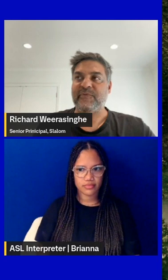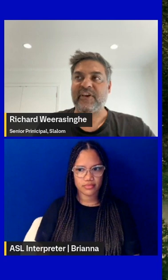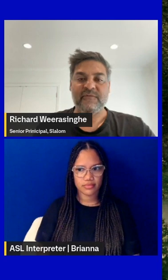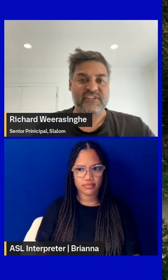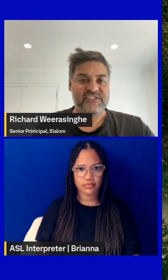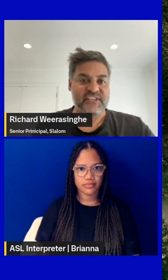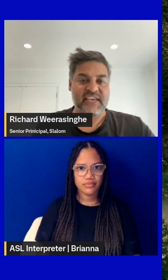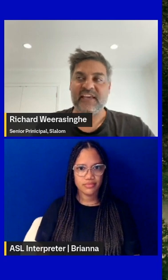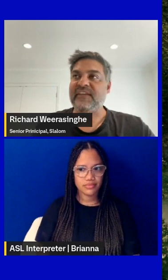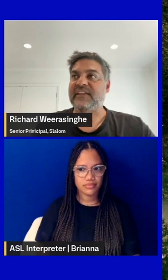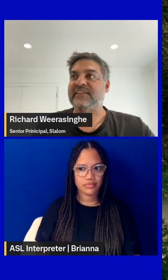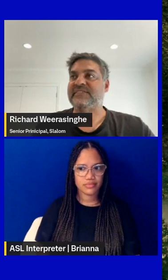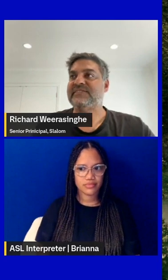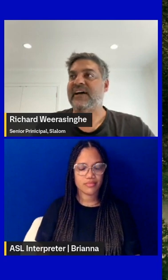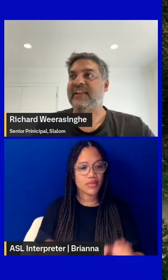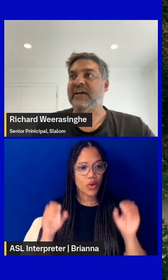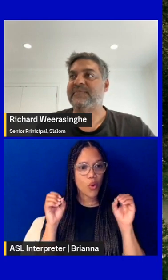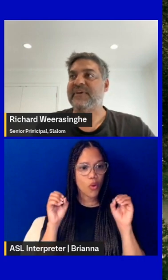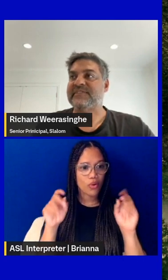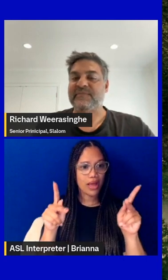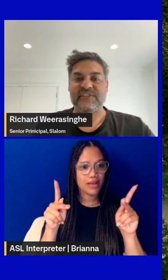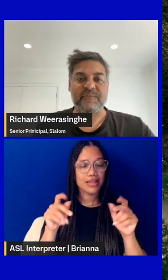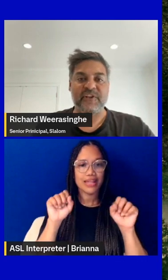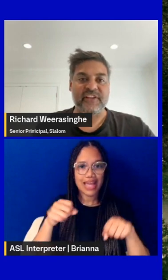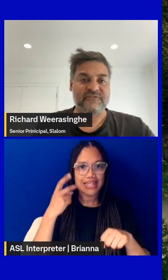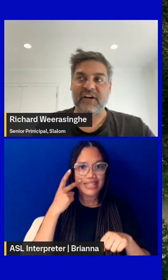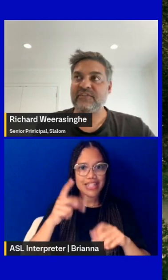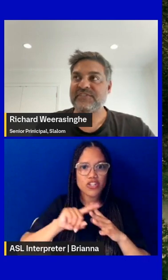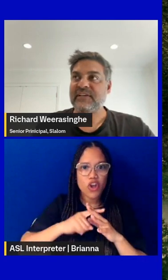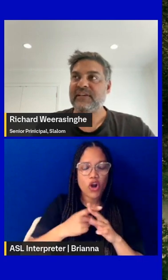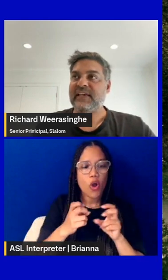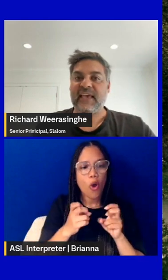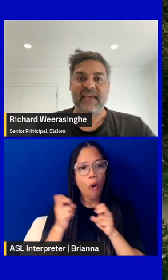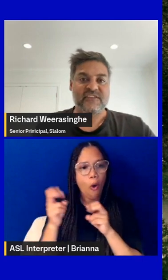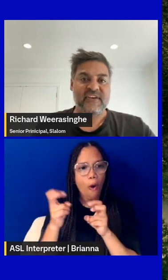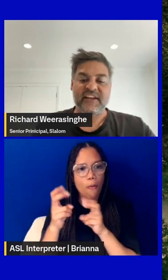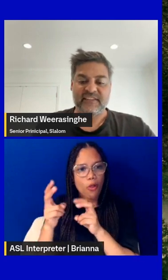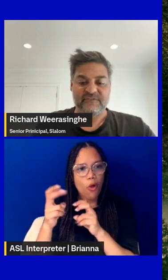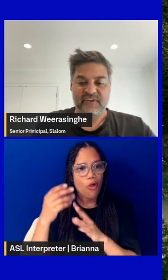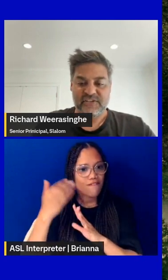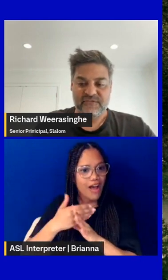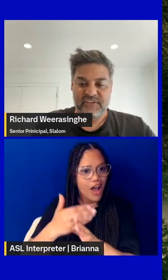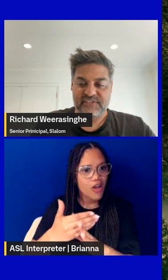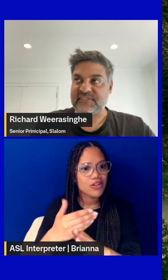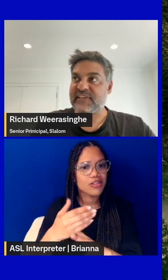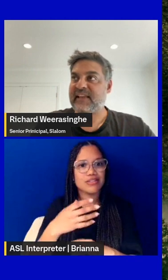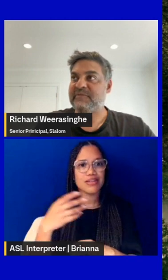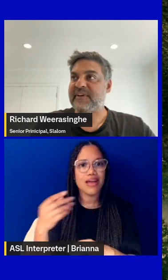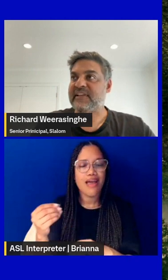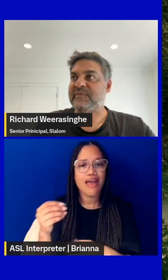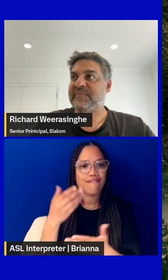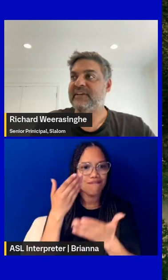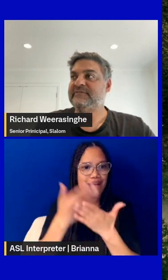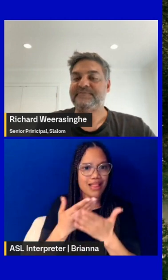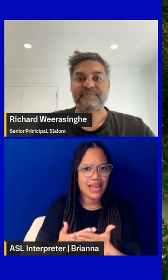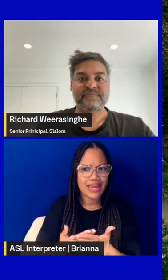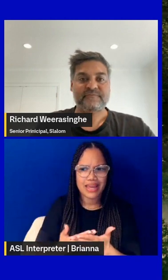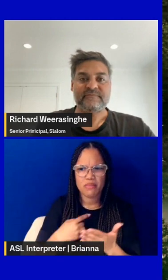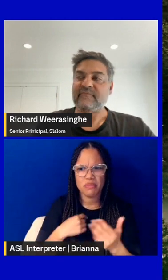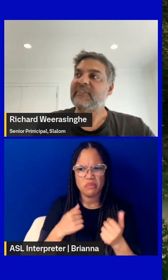okay, there we go. We can see here that it is starting up it's uploading the files and it's validating the files. Hopefully you can see that. Let me make that a bit